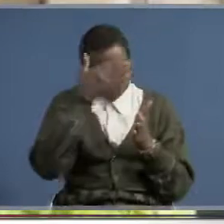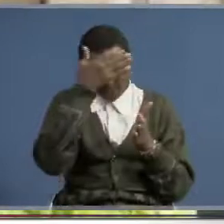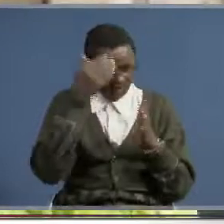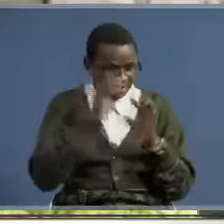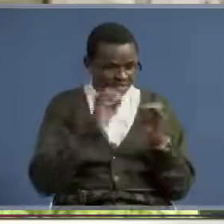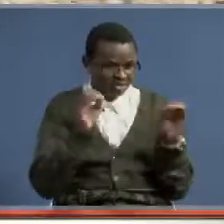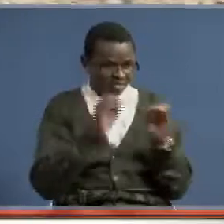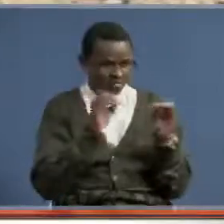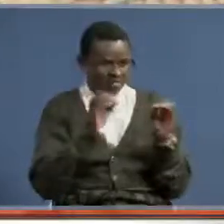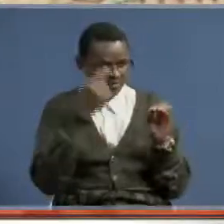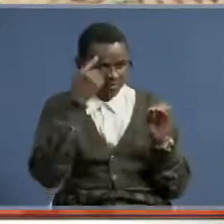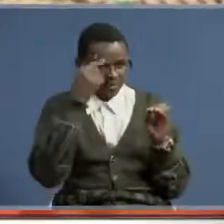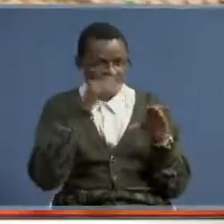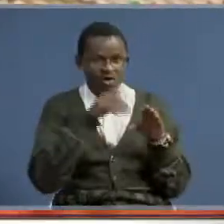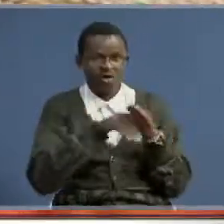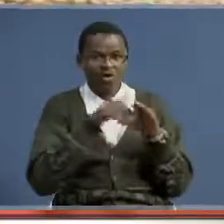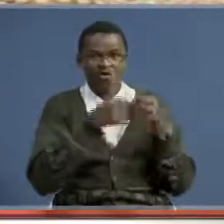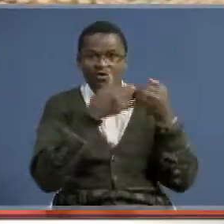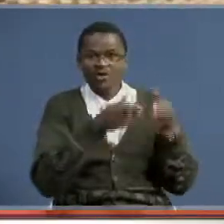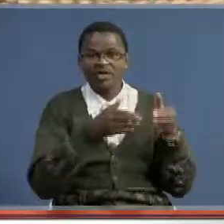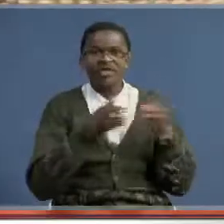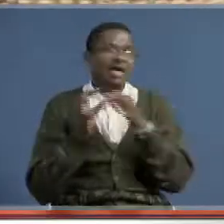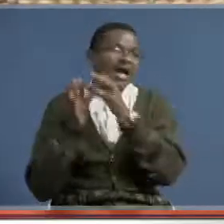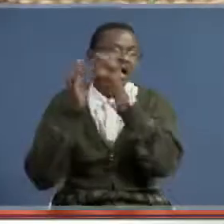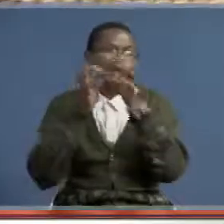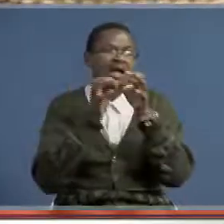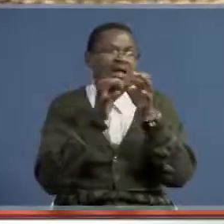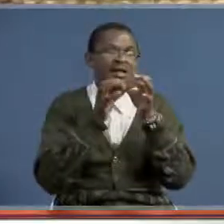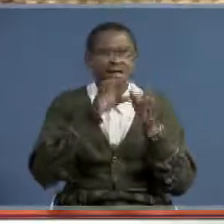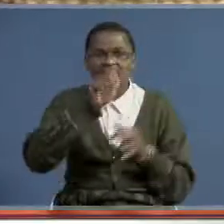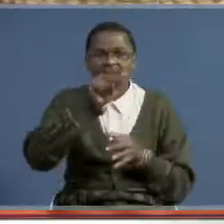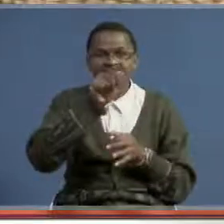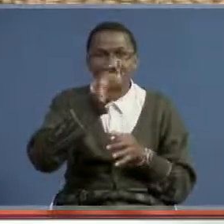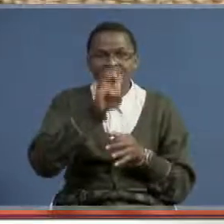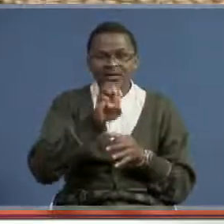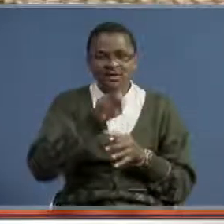following the erosion of Western culture. Kate Hilale, KUTV.